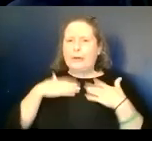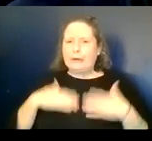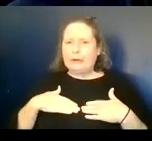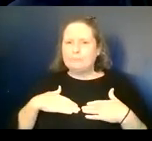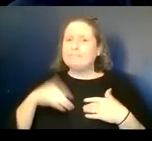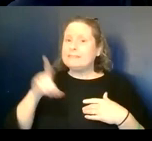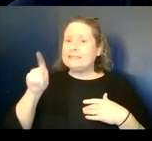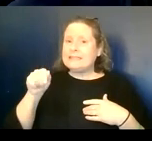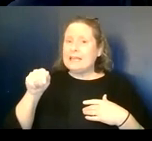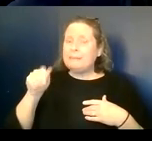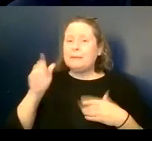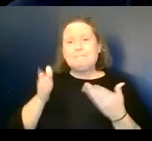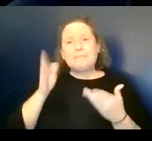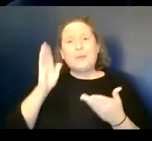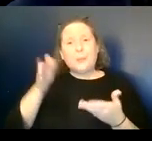focus on and think about.